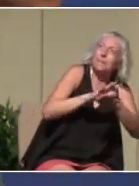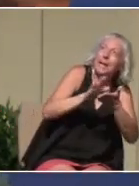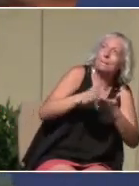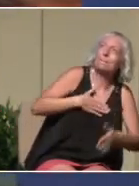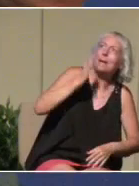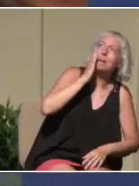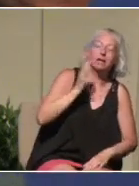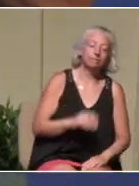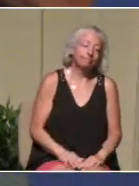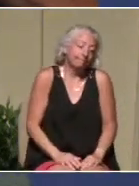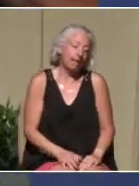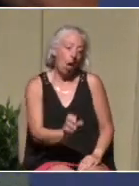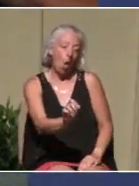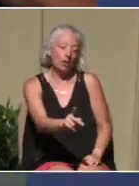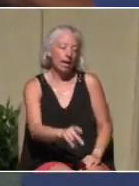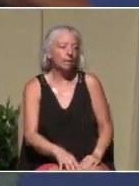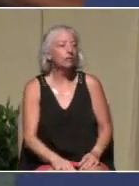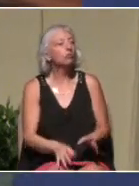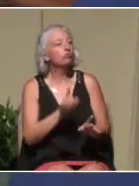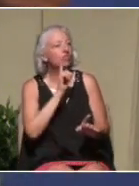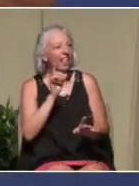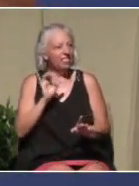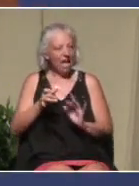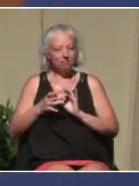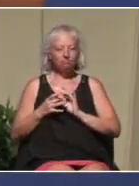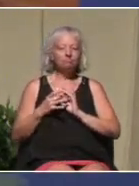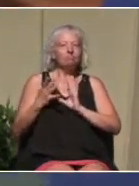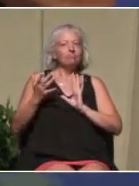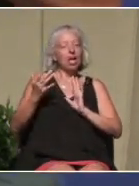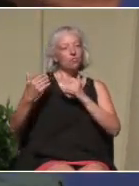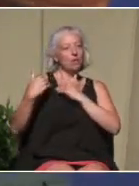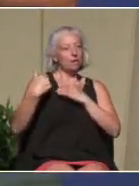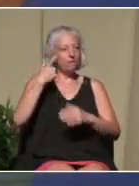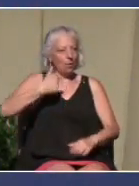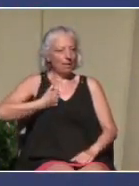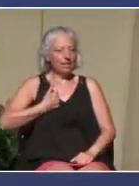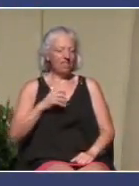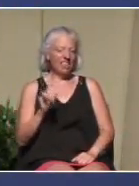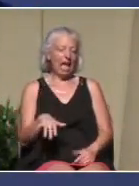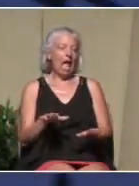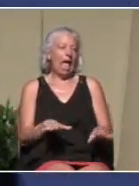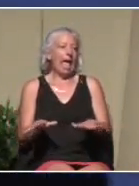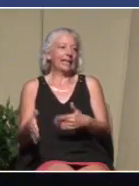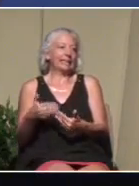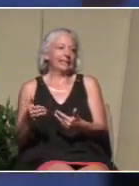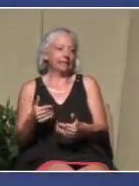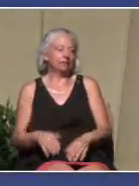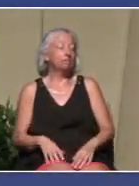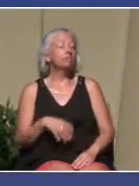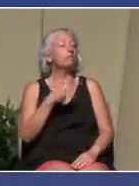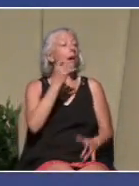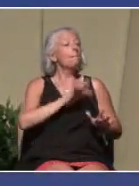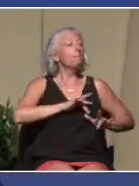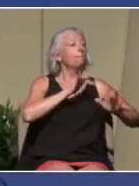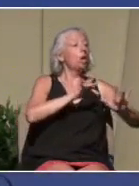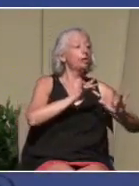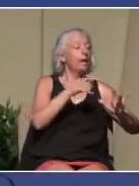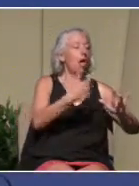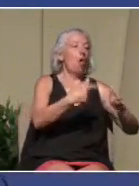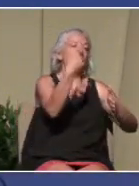letting ourselves off the hook. So it's an easy version, but mercy is different. Mercy is